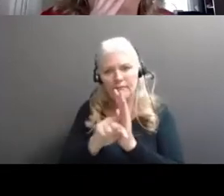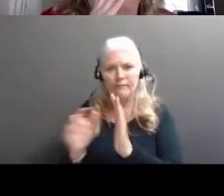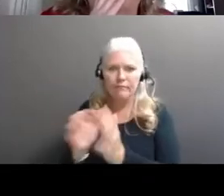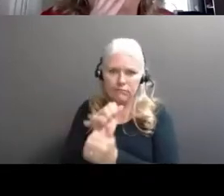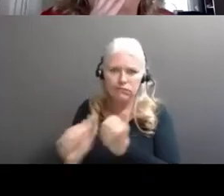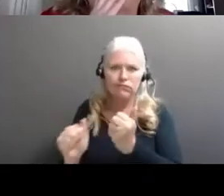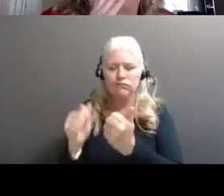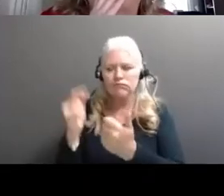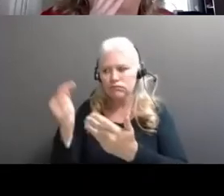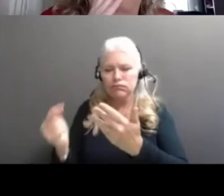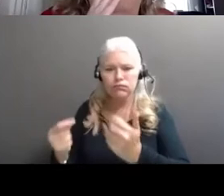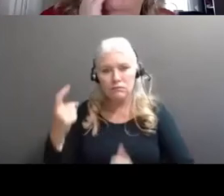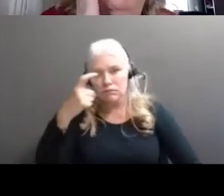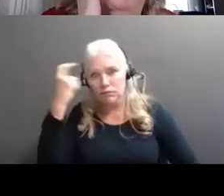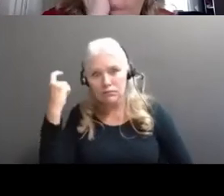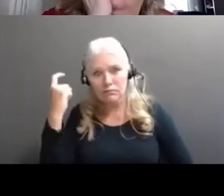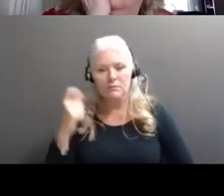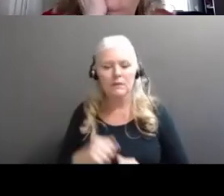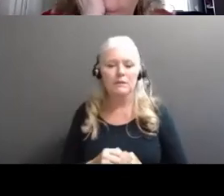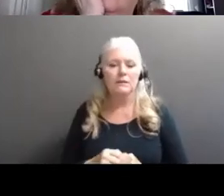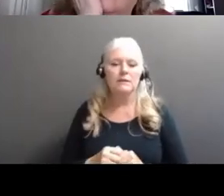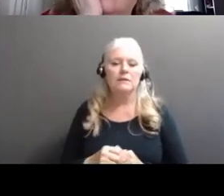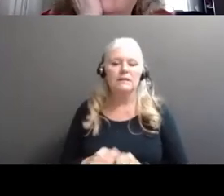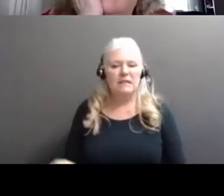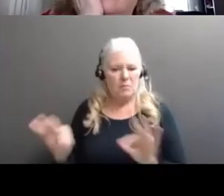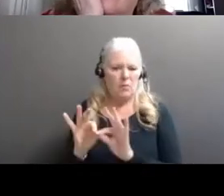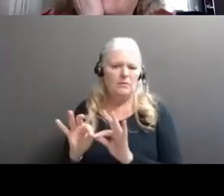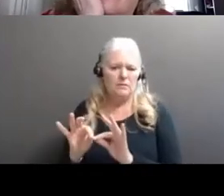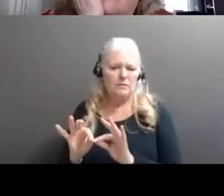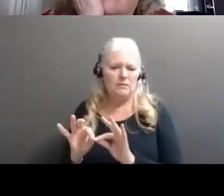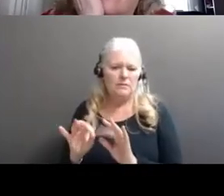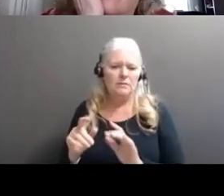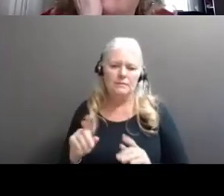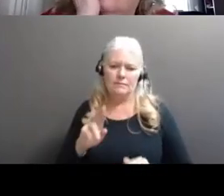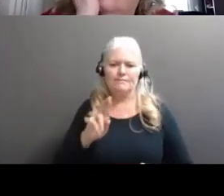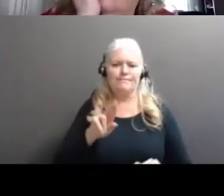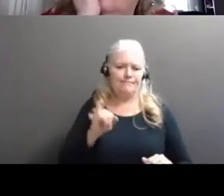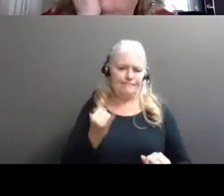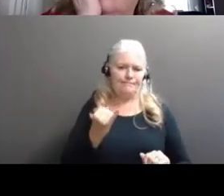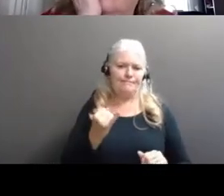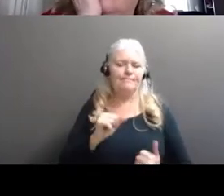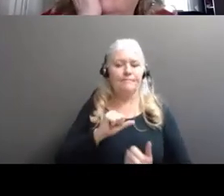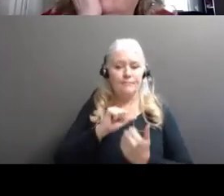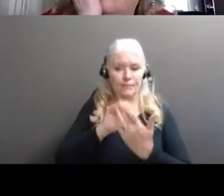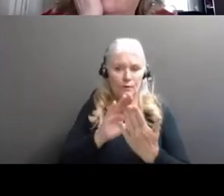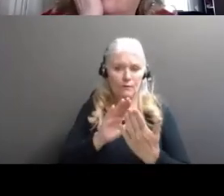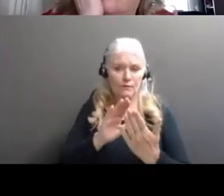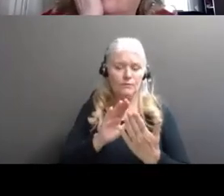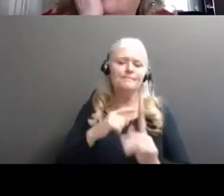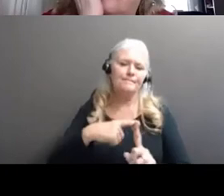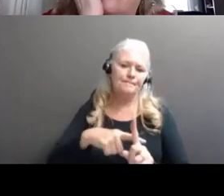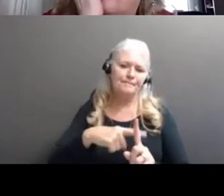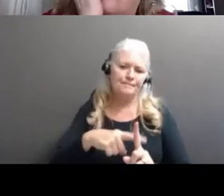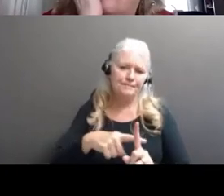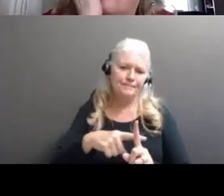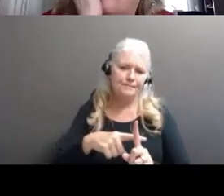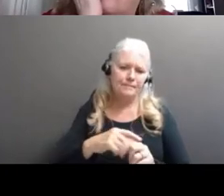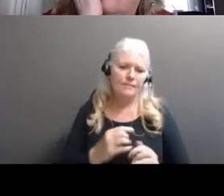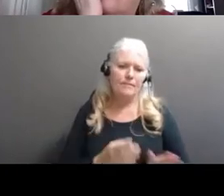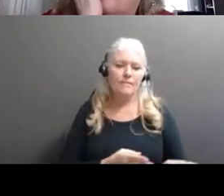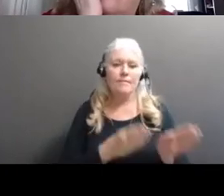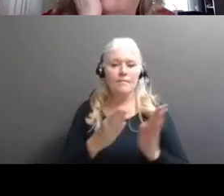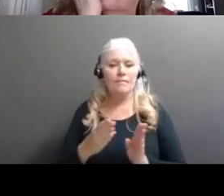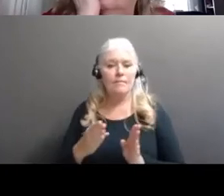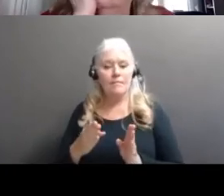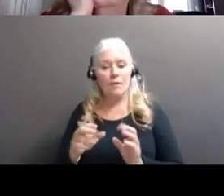the option of responding restoratively. I think the opportunities that have emerged are exactly related